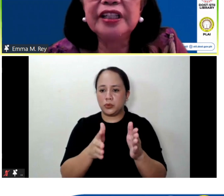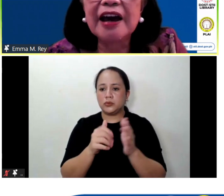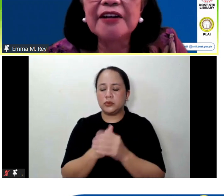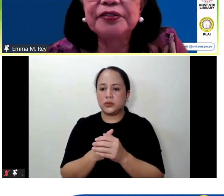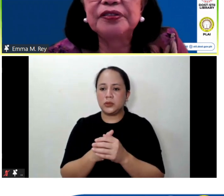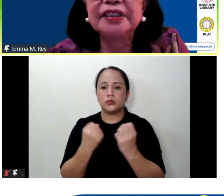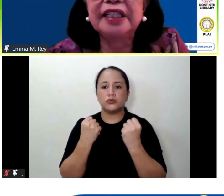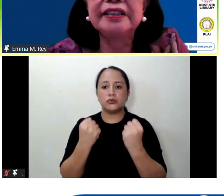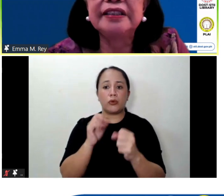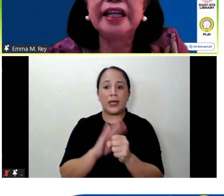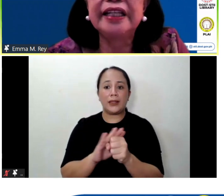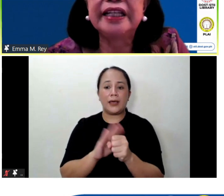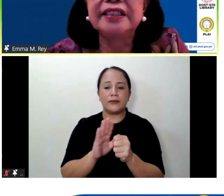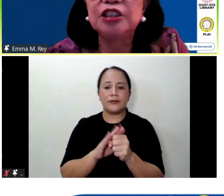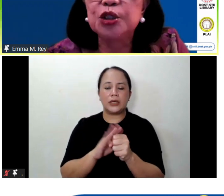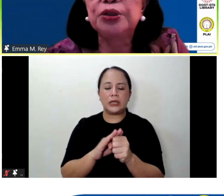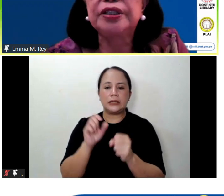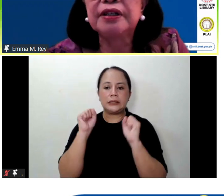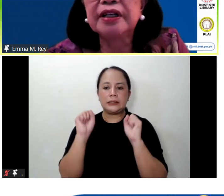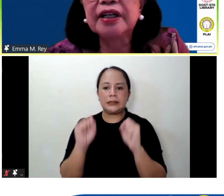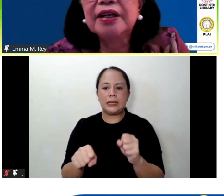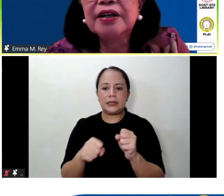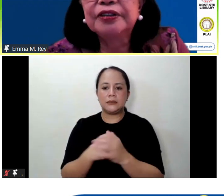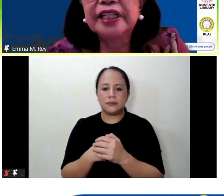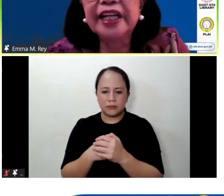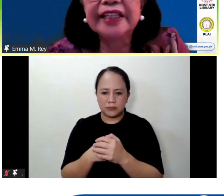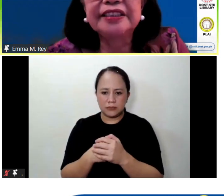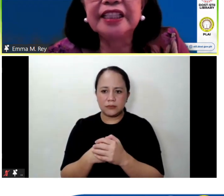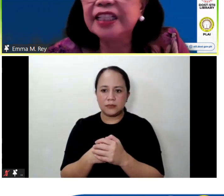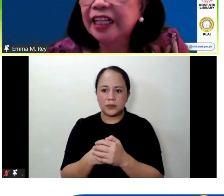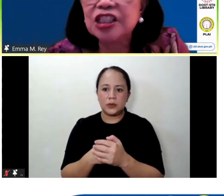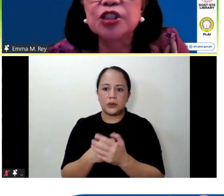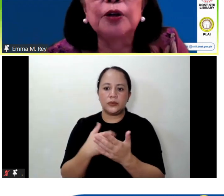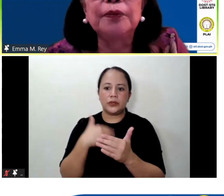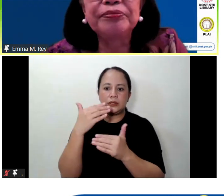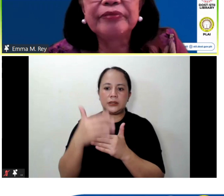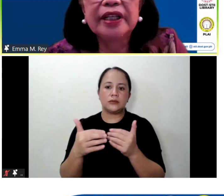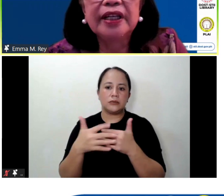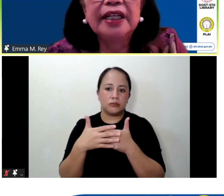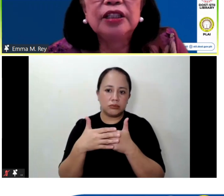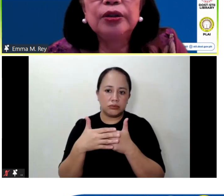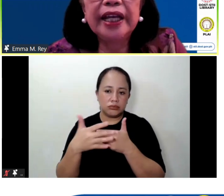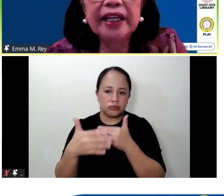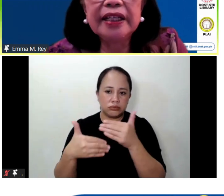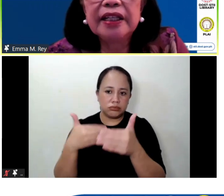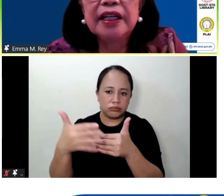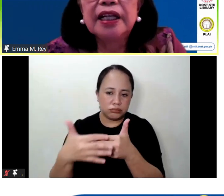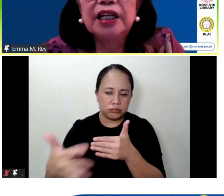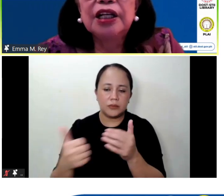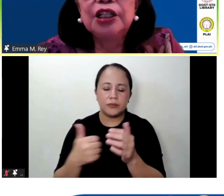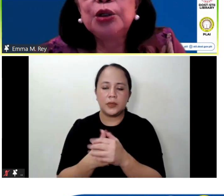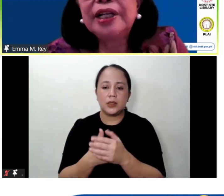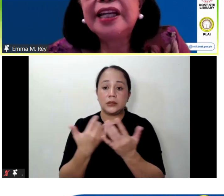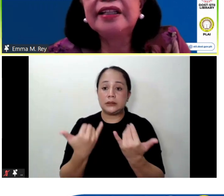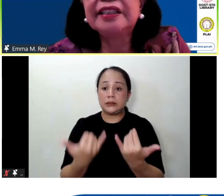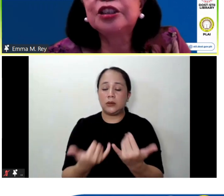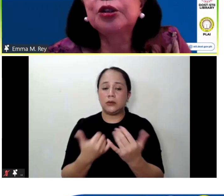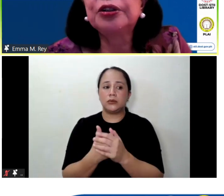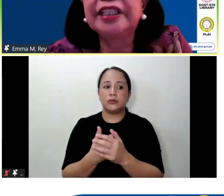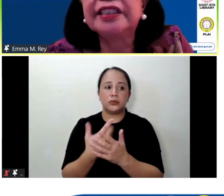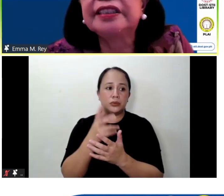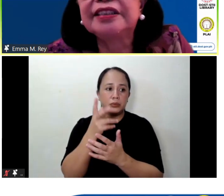strong enough that they can endure for the next generation? Today, you will